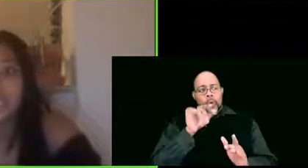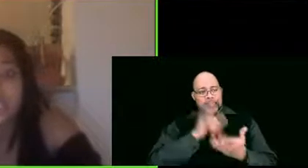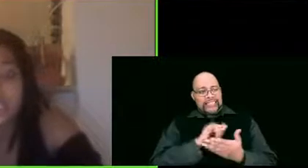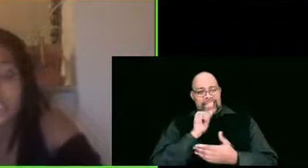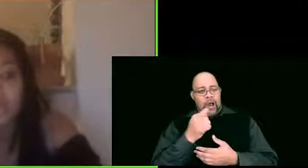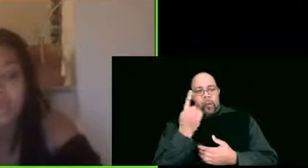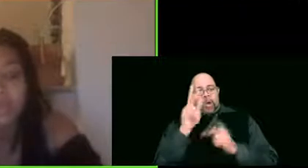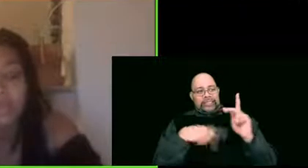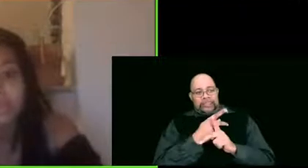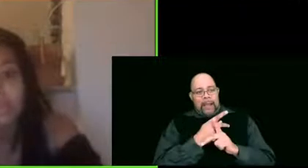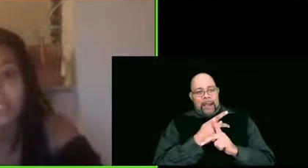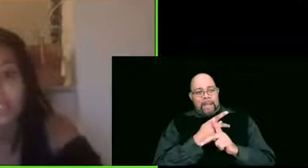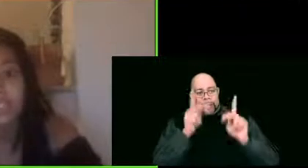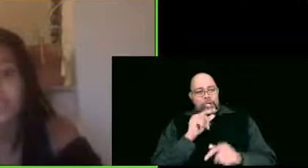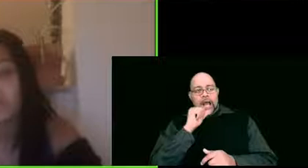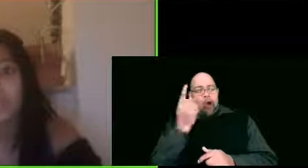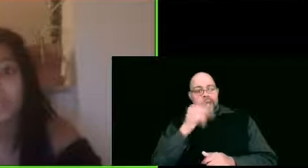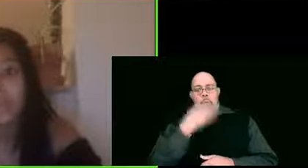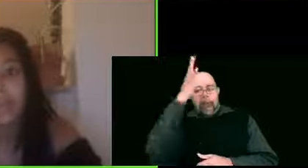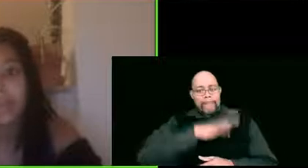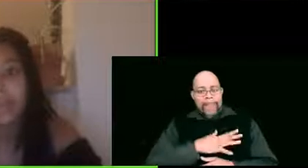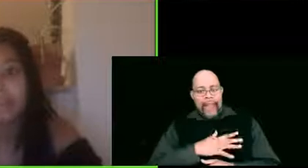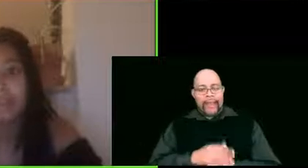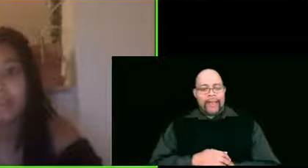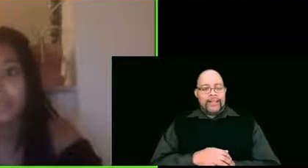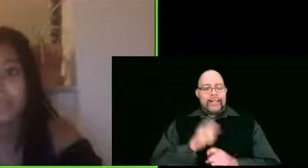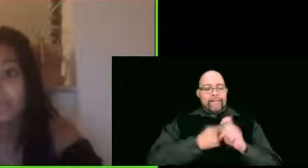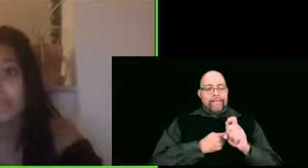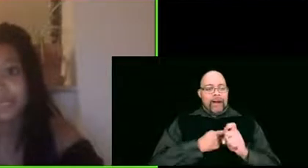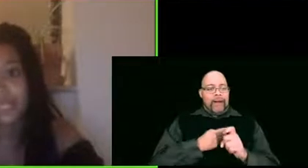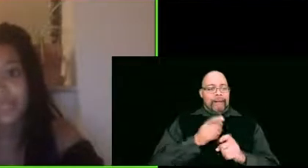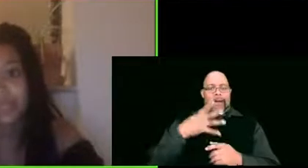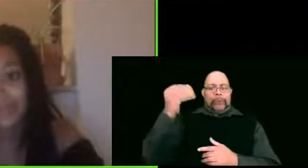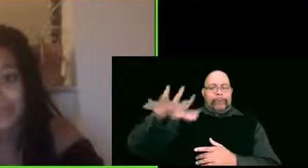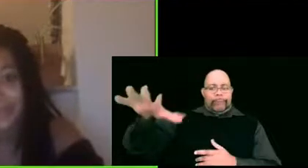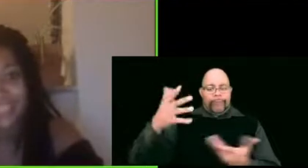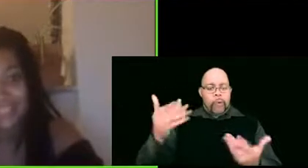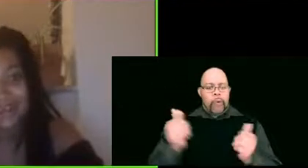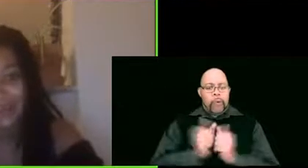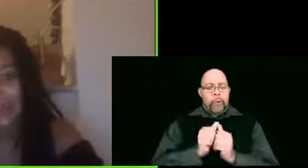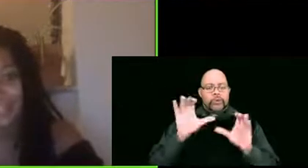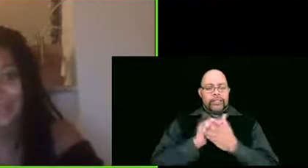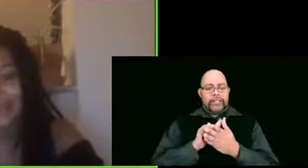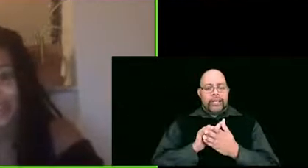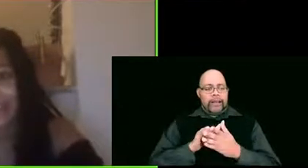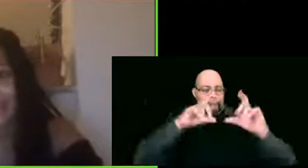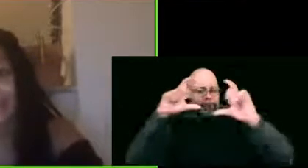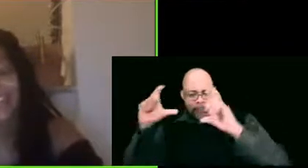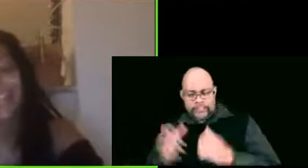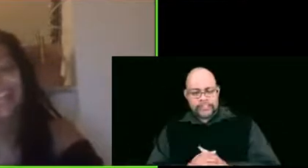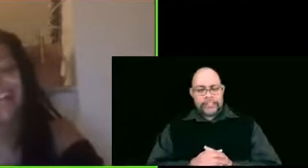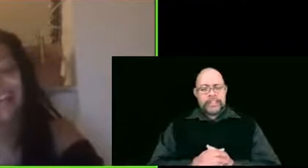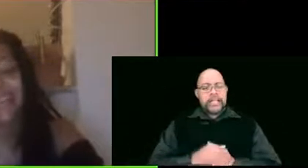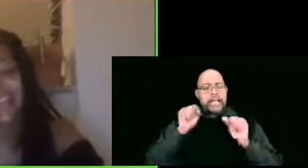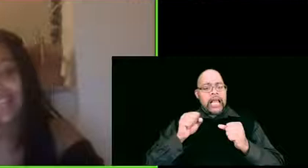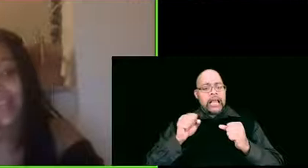no, this isn't one type of person. It isn't always a white man from Bristol, which is always doing the wildlife